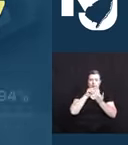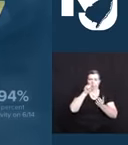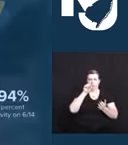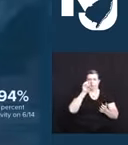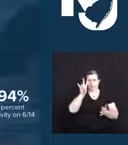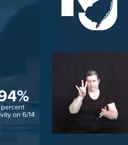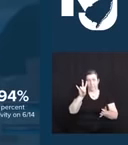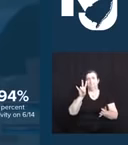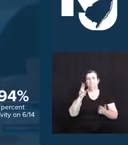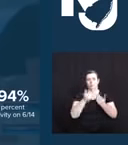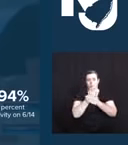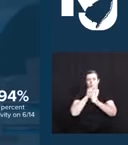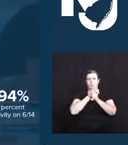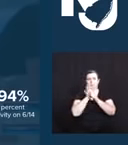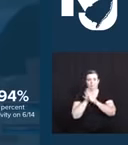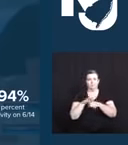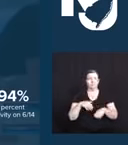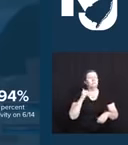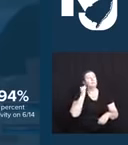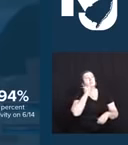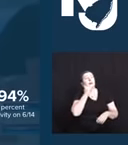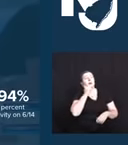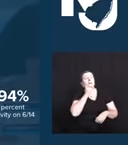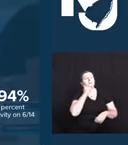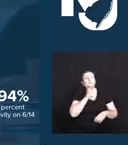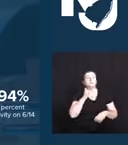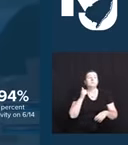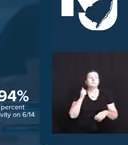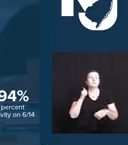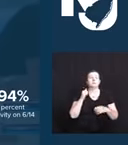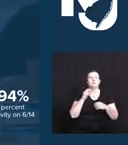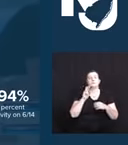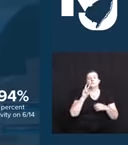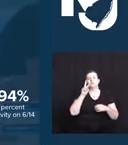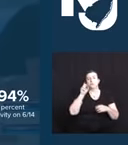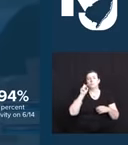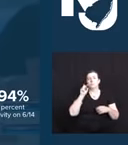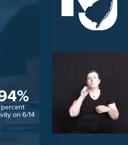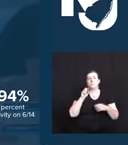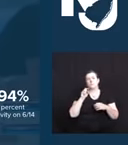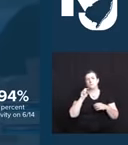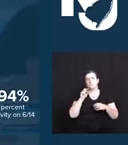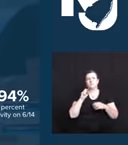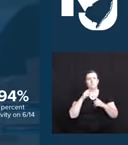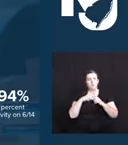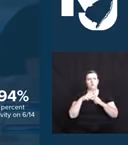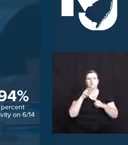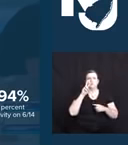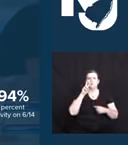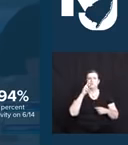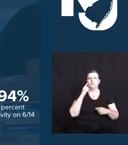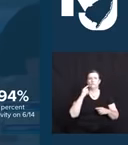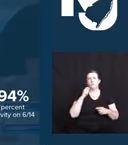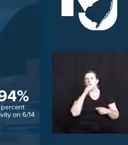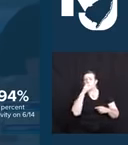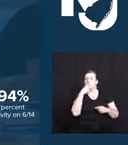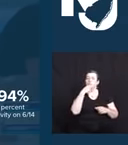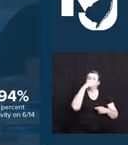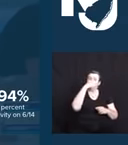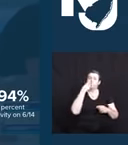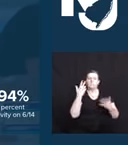168,107. The daily positivity or spot positivity rate for test samples recorded on June 13th